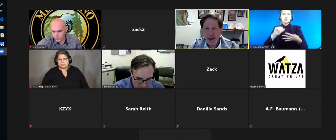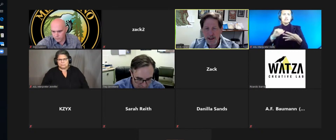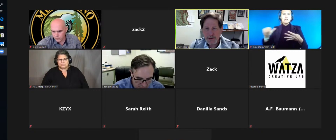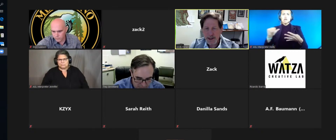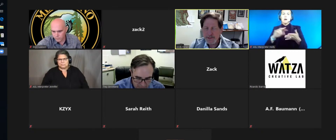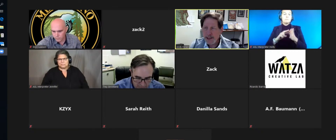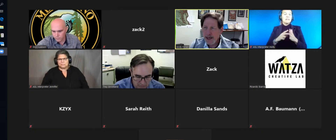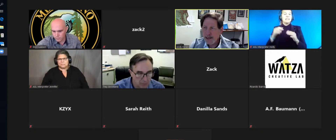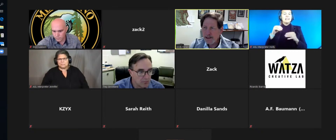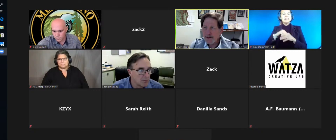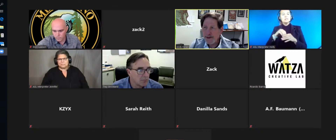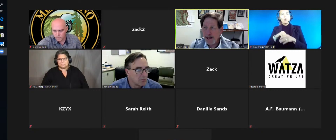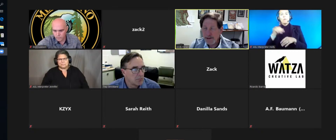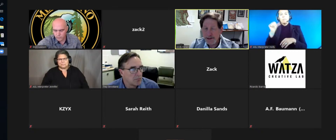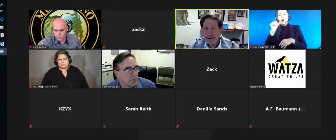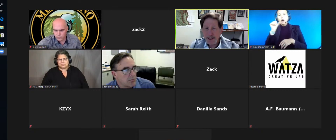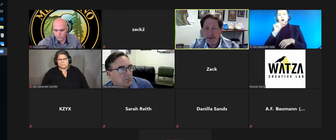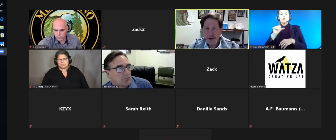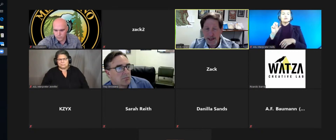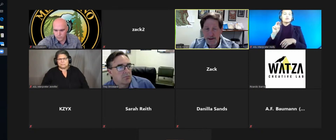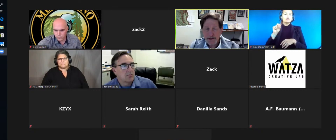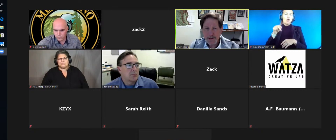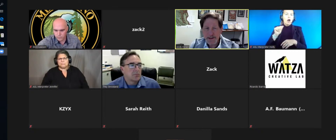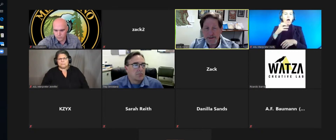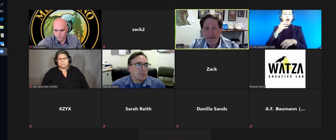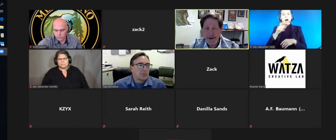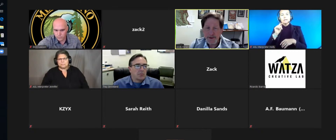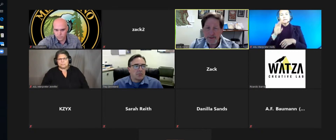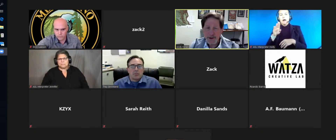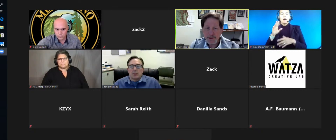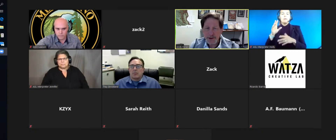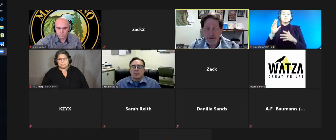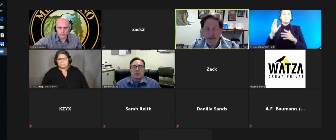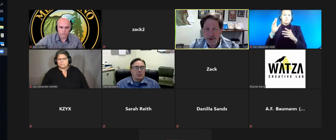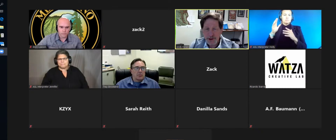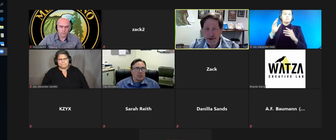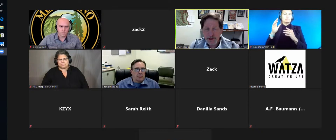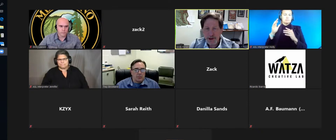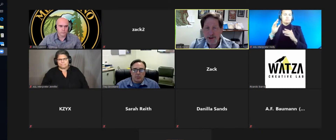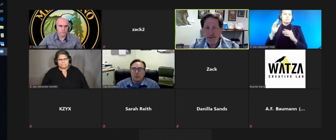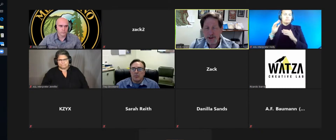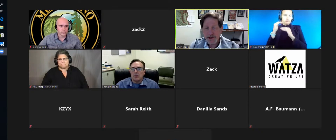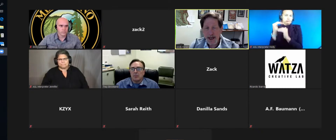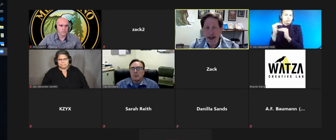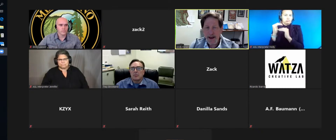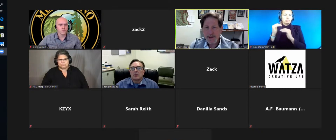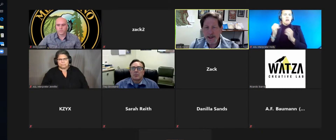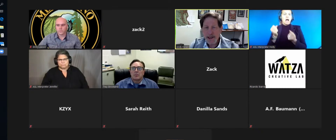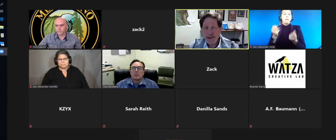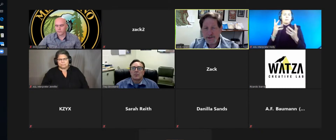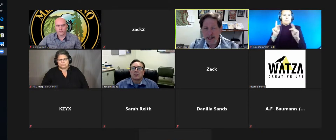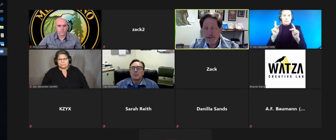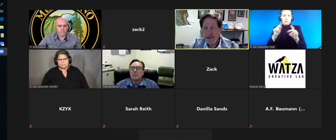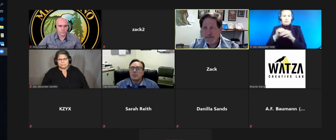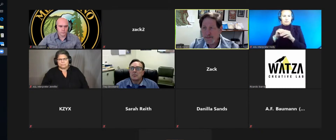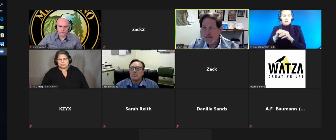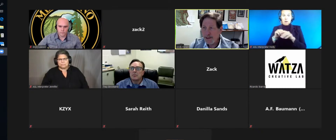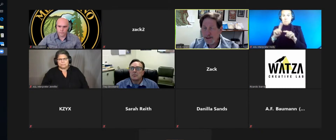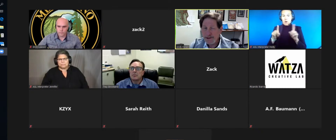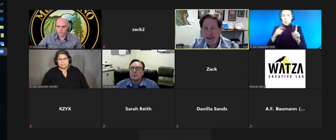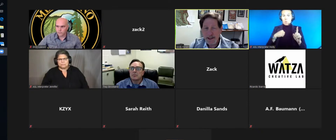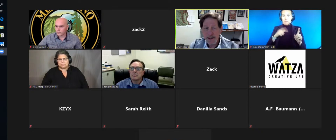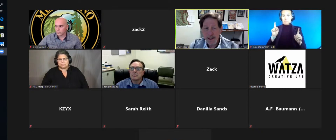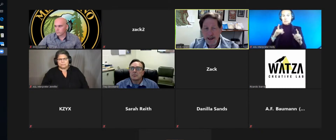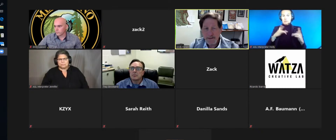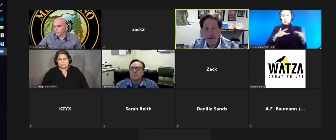saunas, and hot tubs, and capacities that were allowed. However, the most concern that we should have is around people